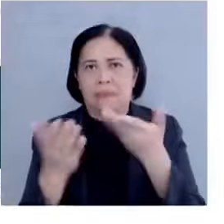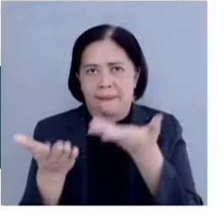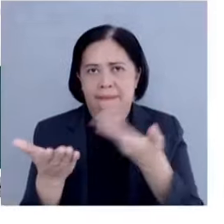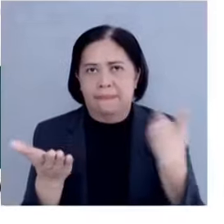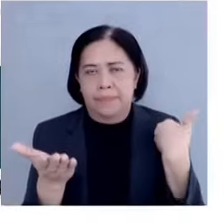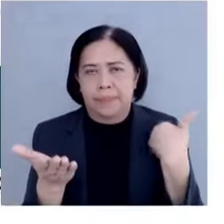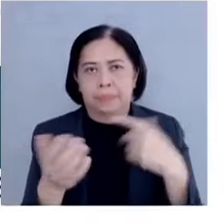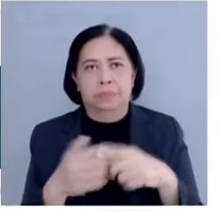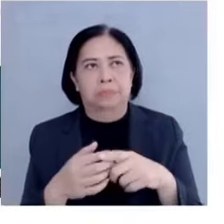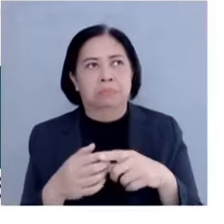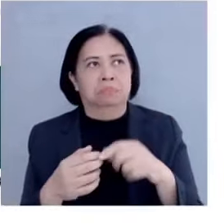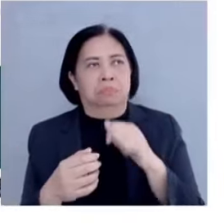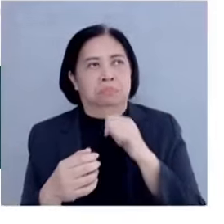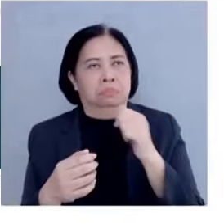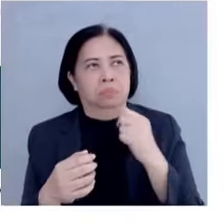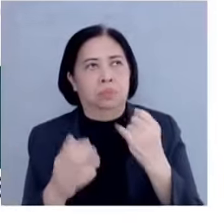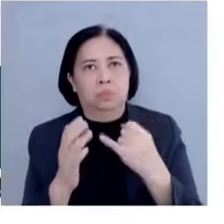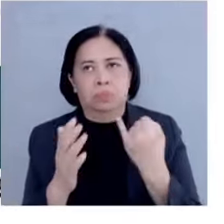is just